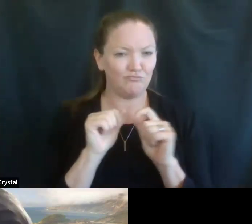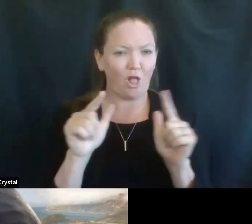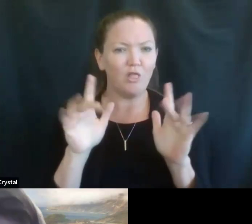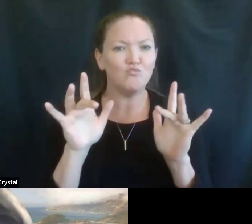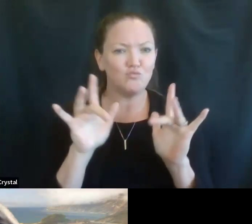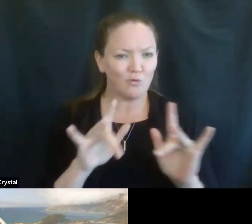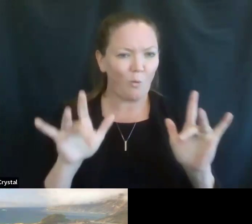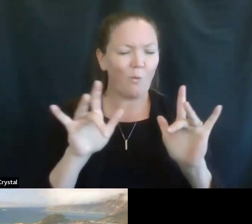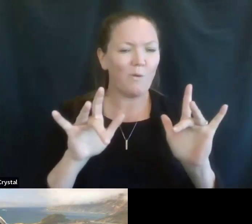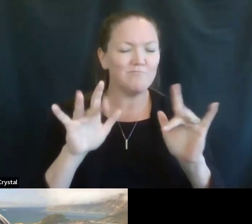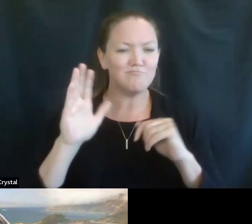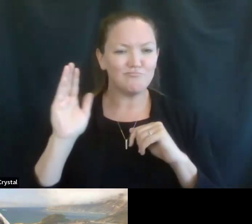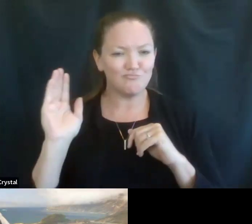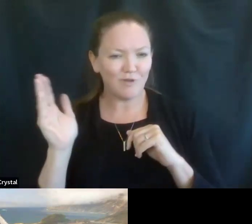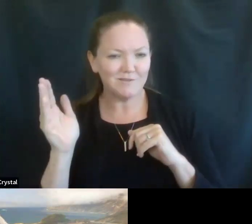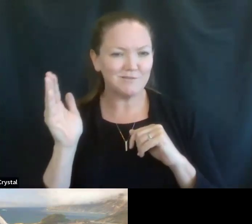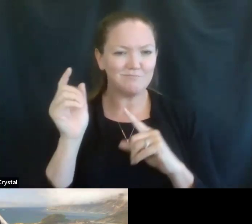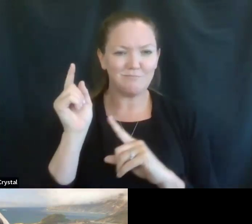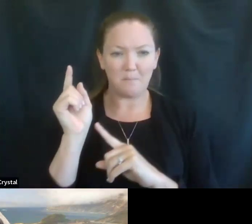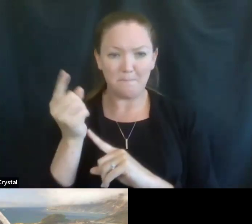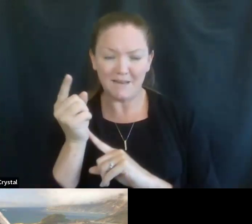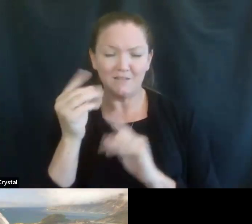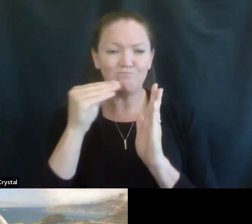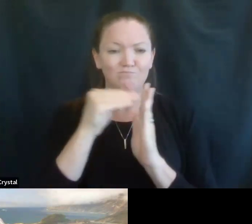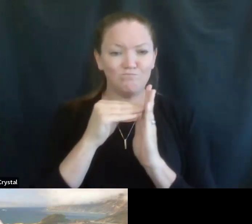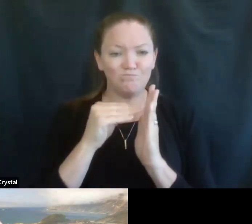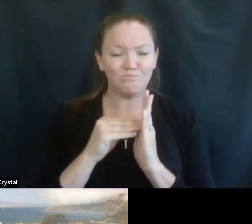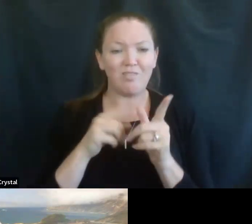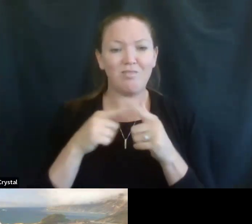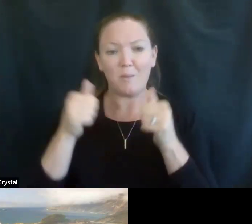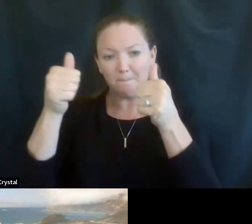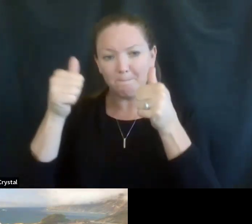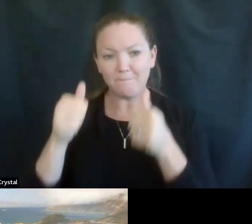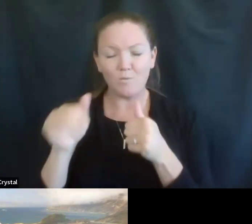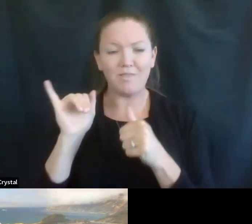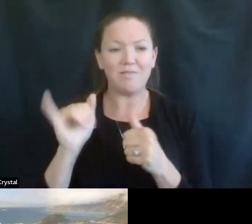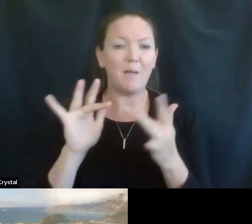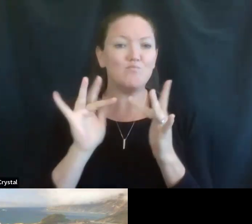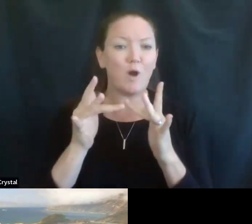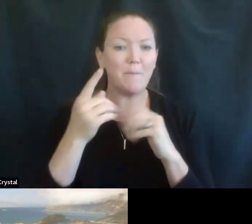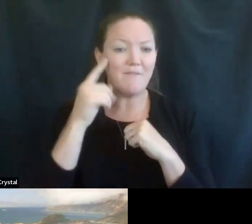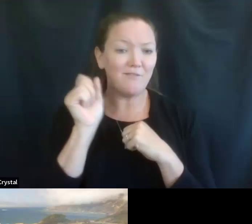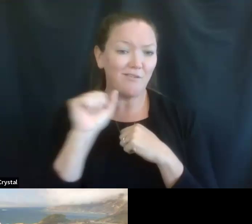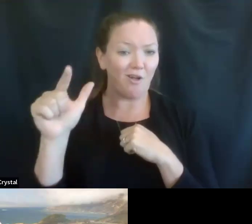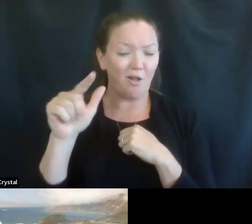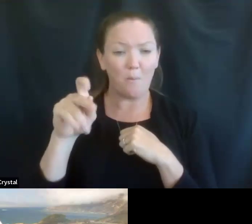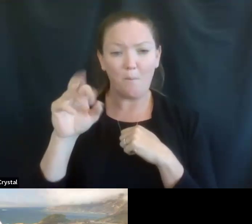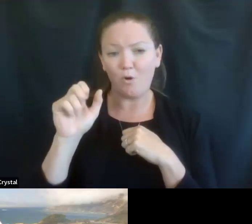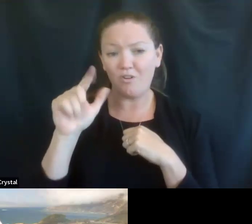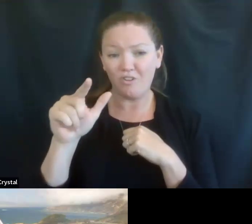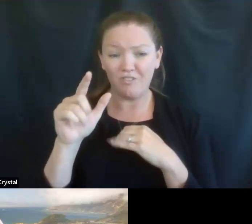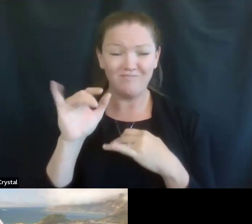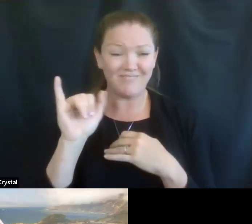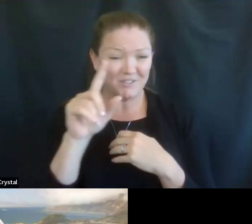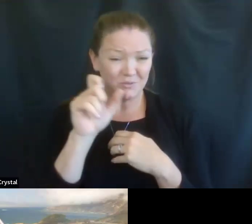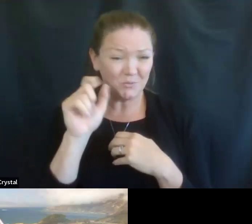Mhm. presentations and the minutes are posted on the Broadband for All portal. So I think, John, if that's what you're